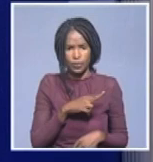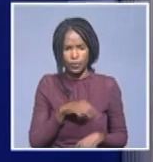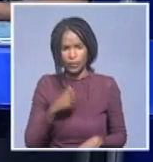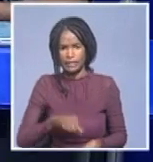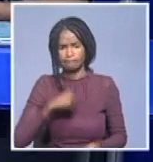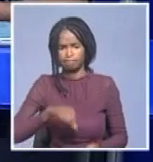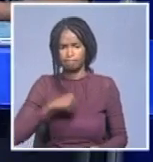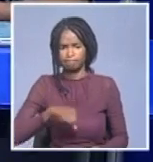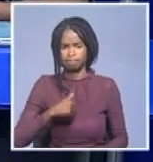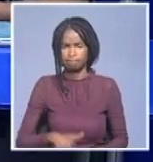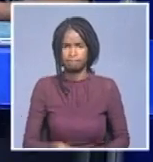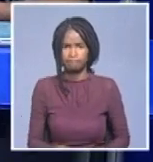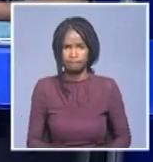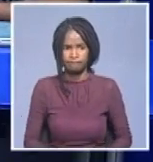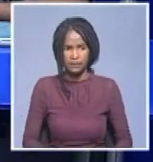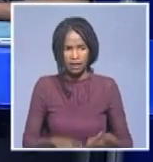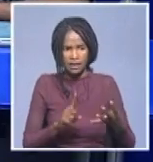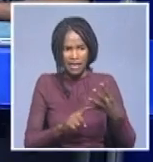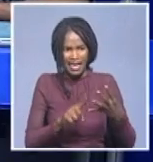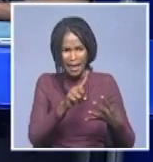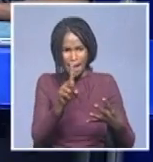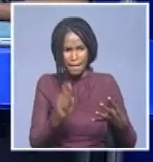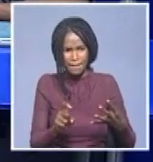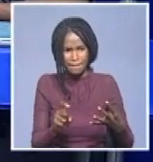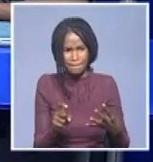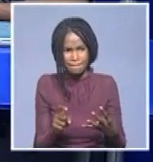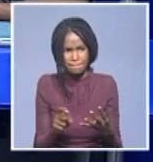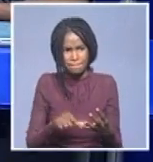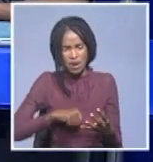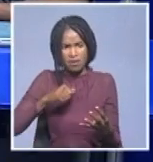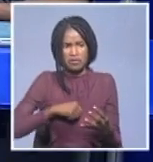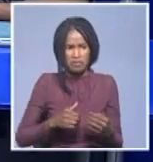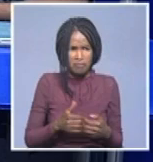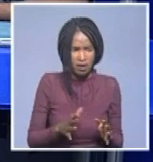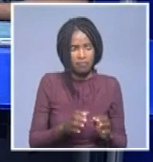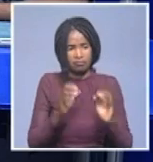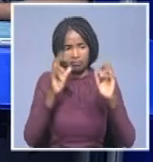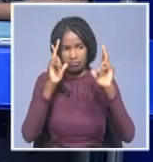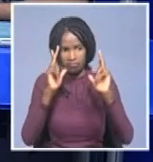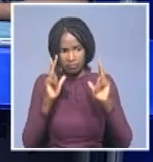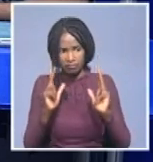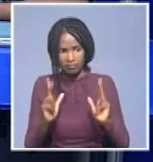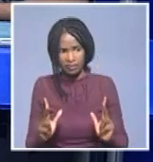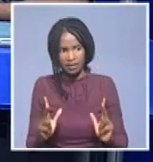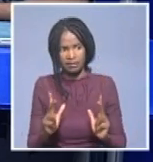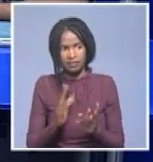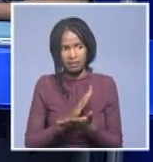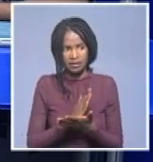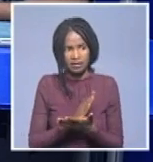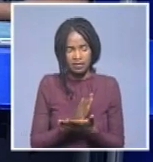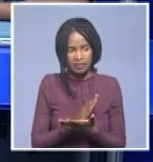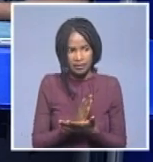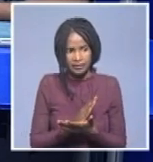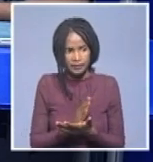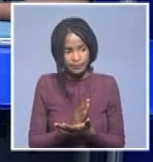Lastly, one major concern here is that when such things happen, unfortunately, there are people who want to take advantage of it, maybe